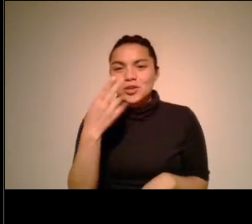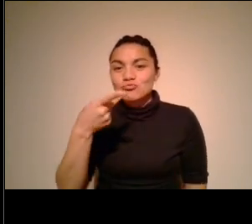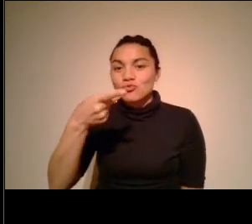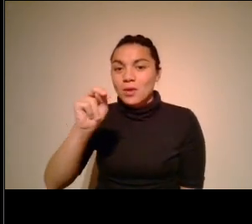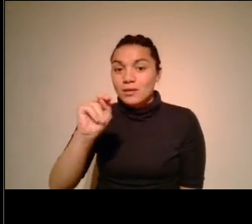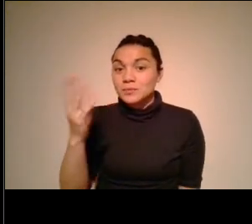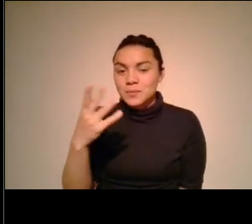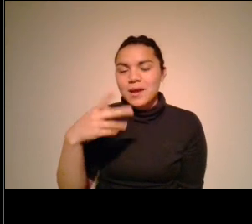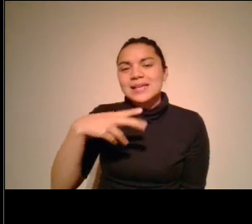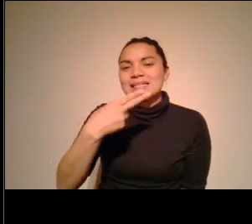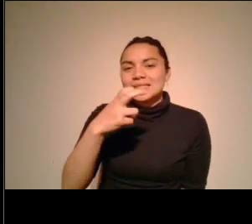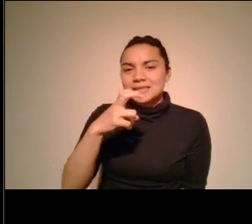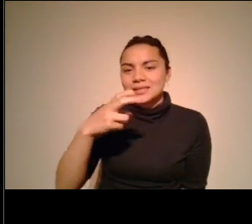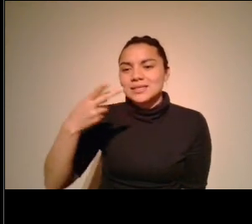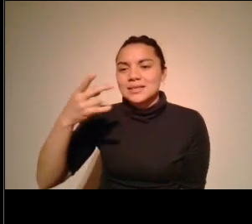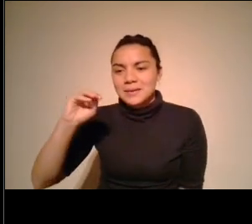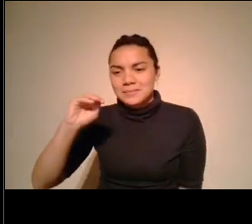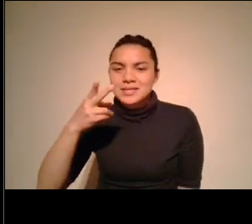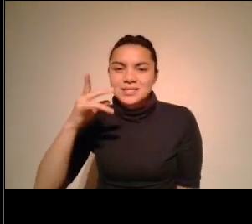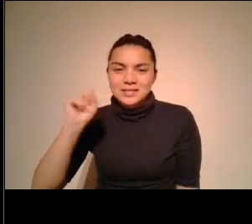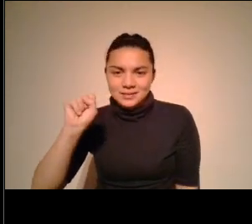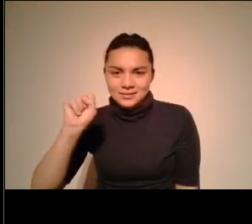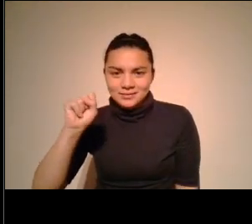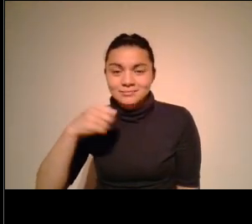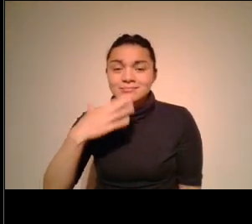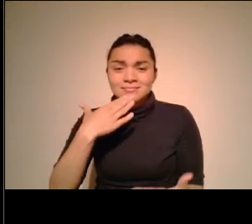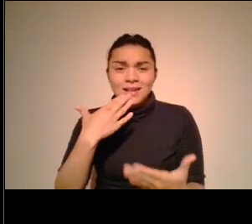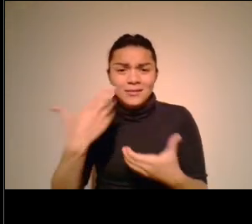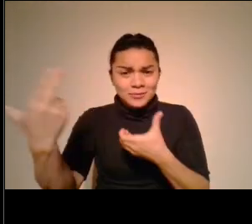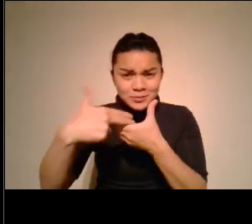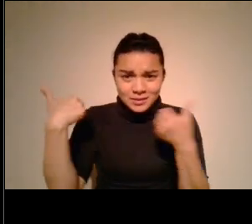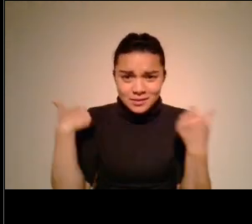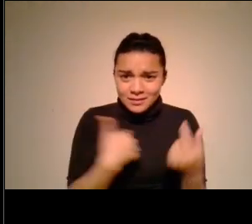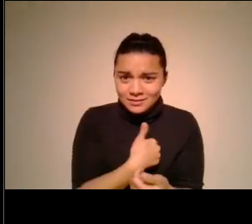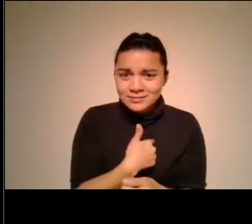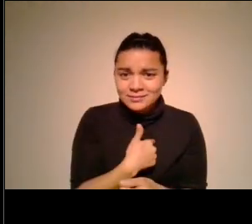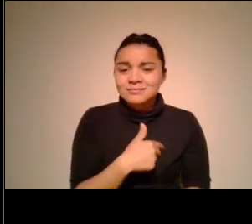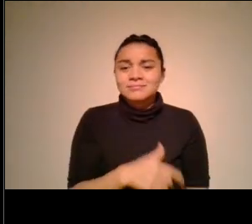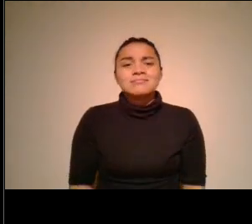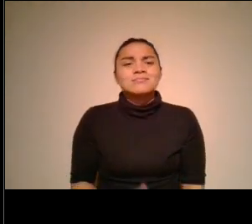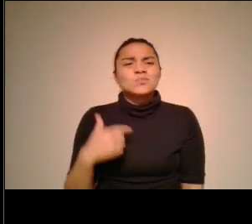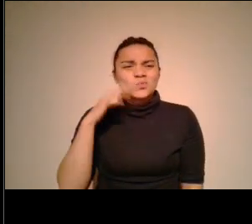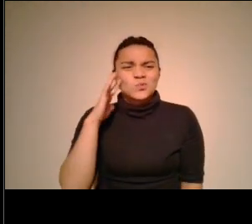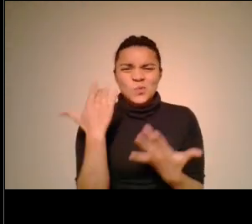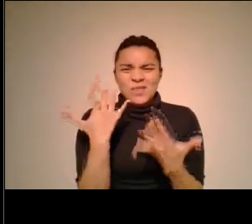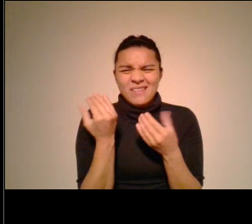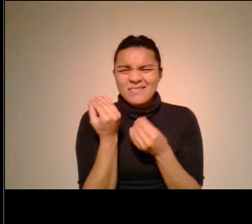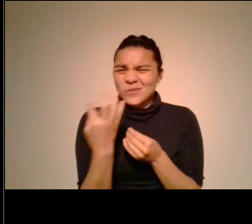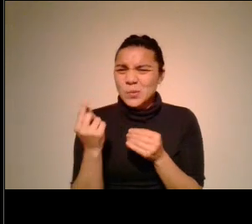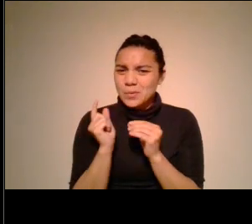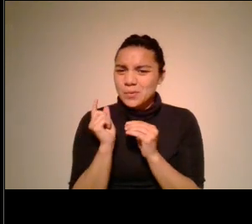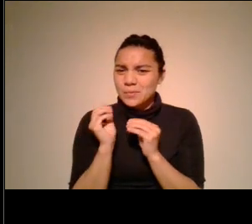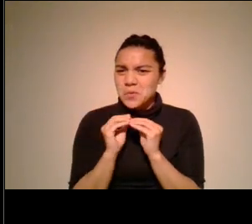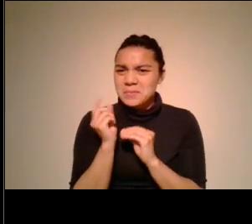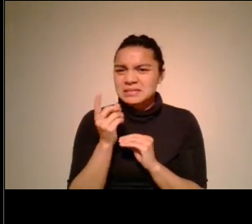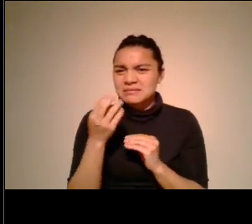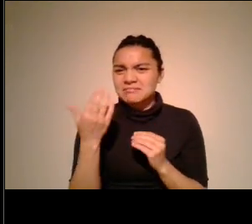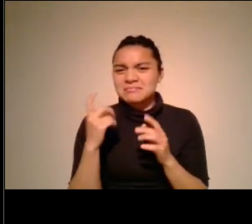his. Thank you very much for taking the time to be with us, and we're going to wait just a couple more minutes to get